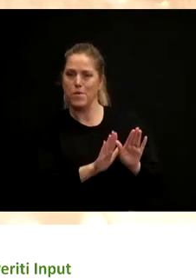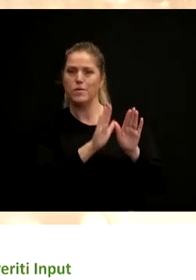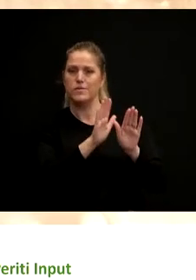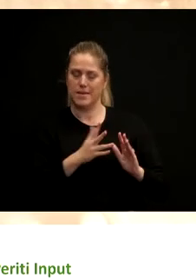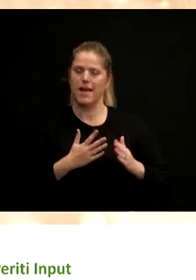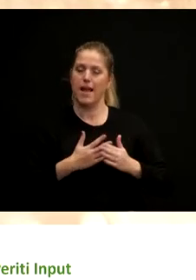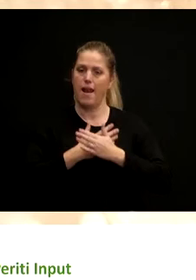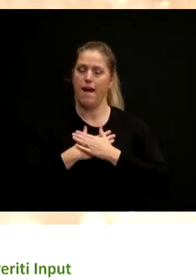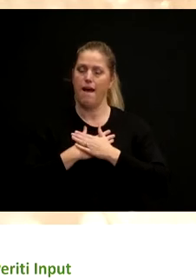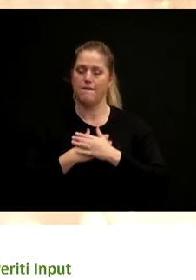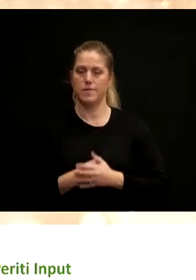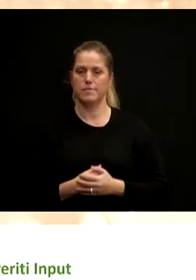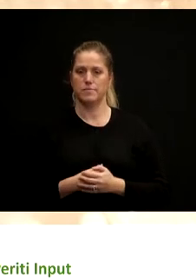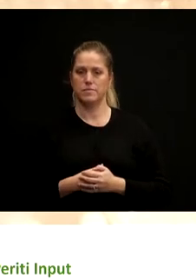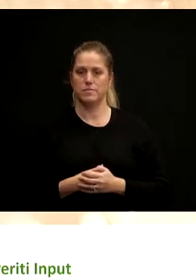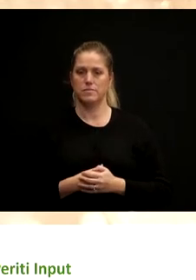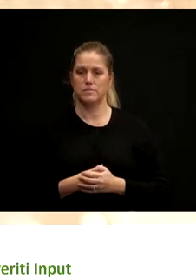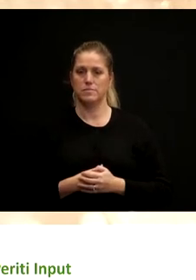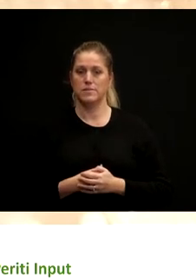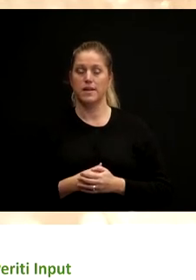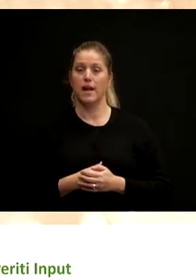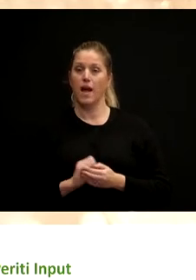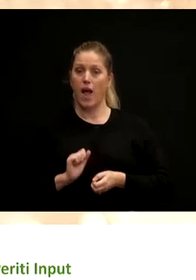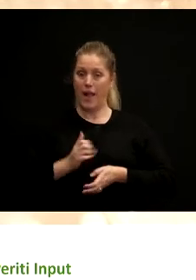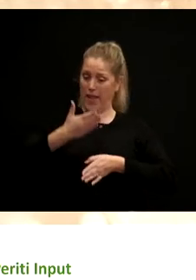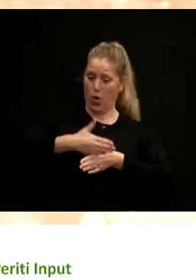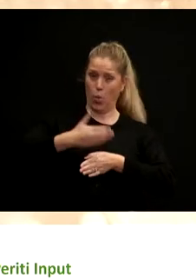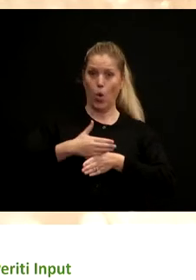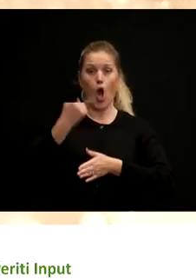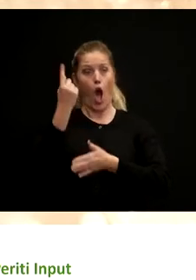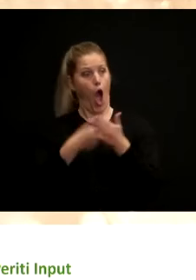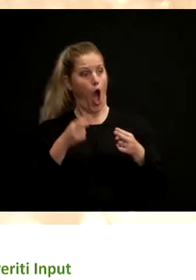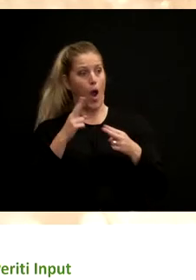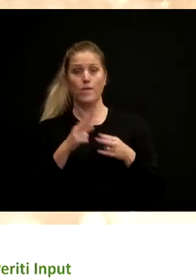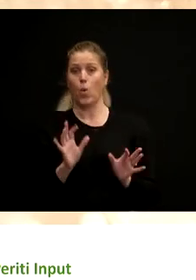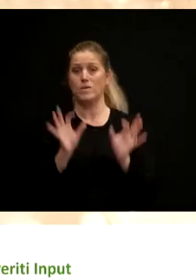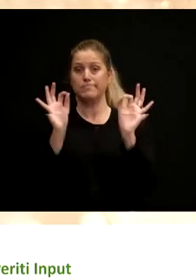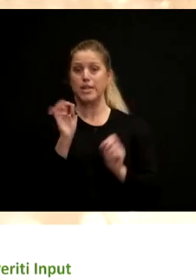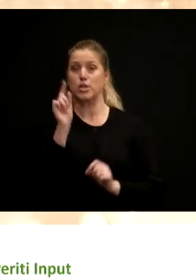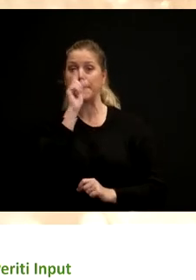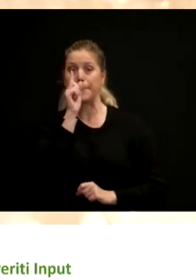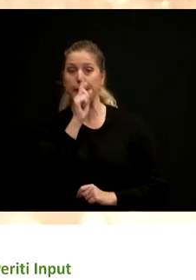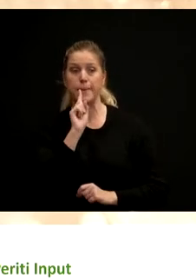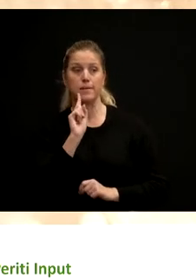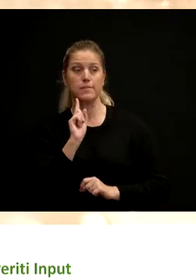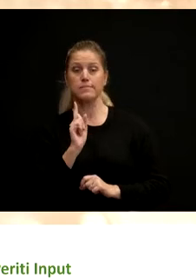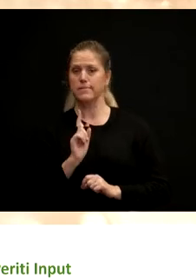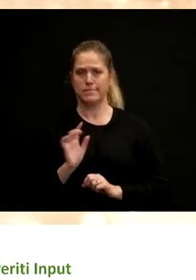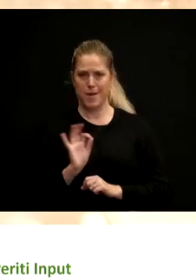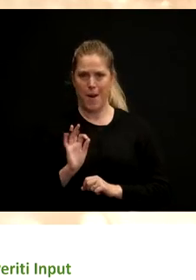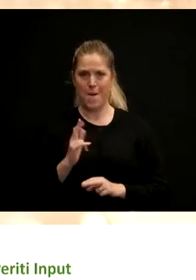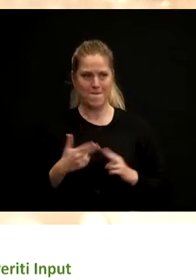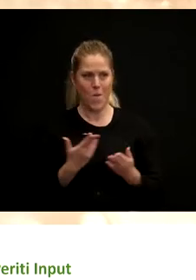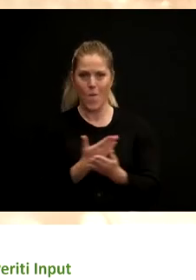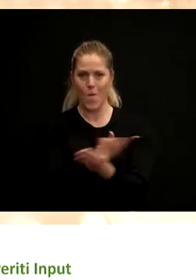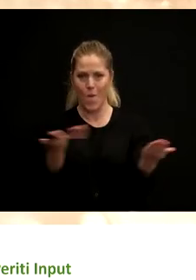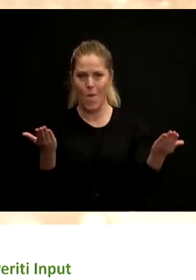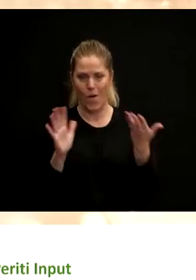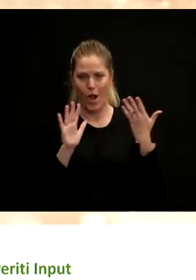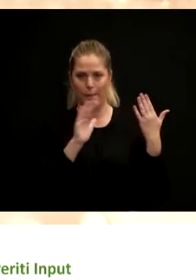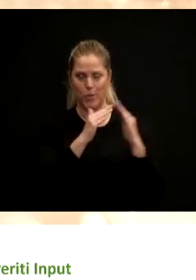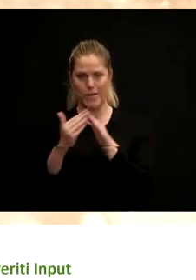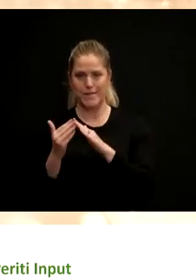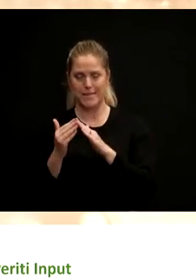a task for a privileged few, but for all of us. To serve the Lord